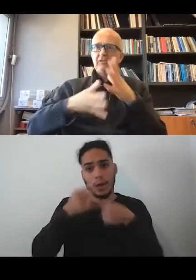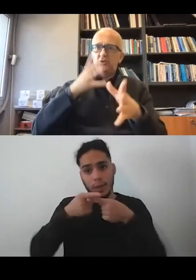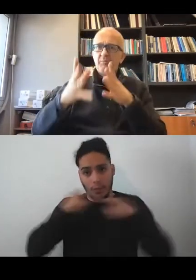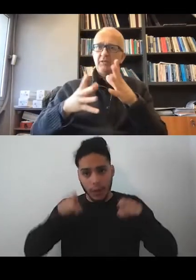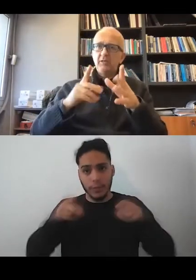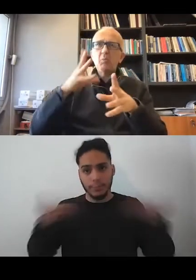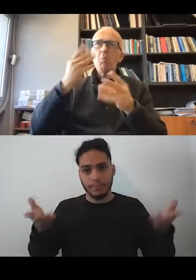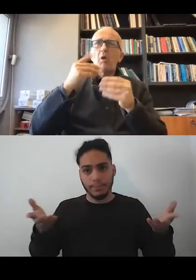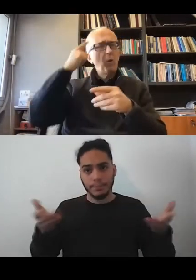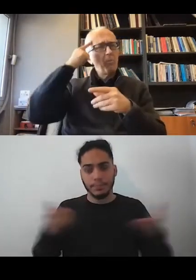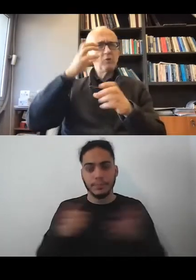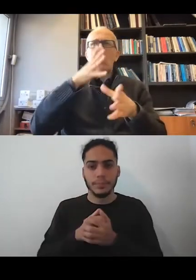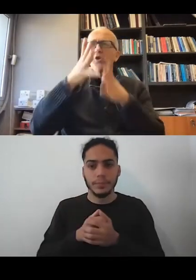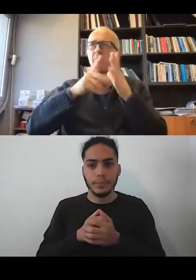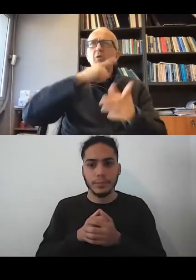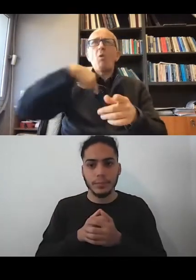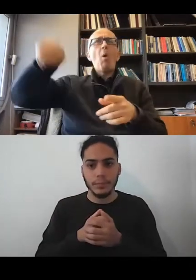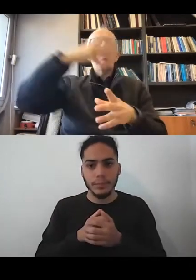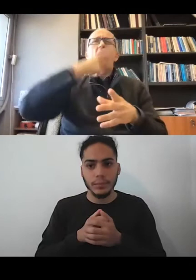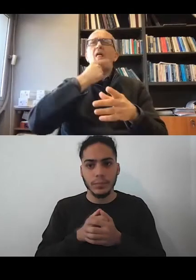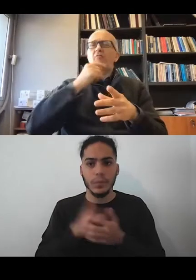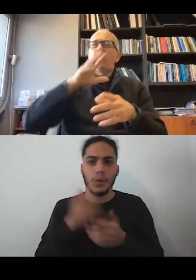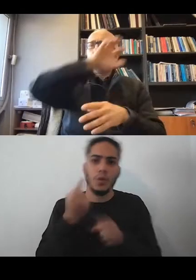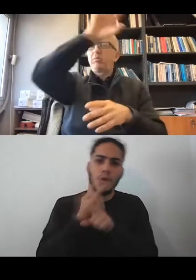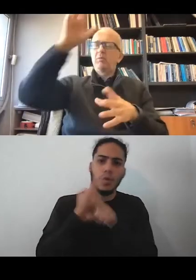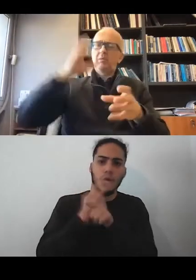there are some similarities, of course,